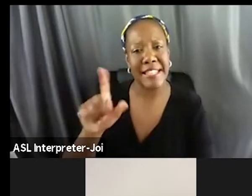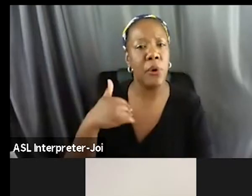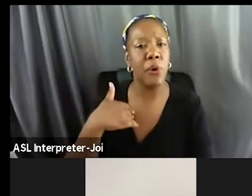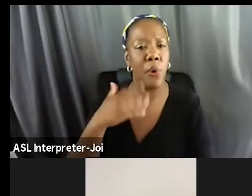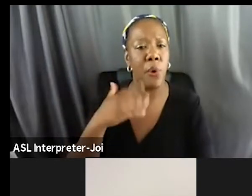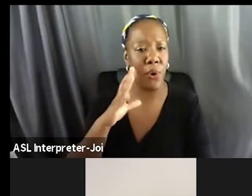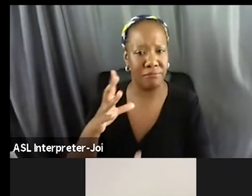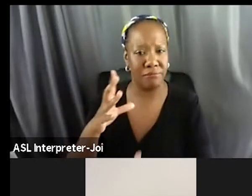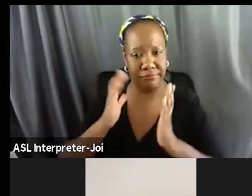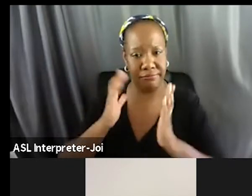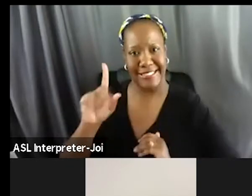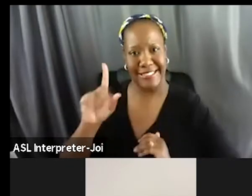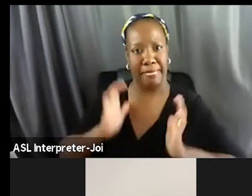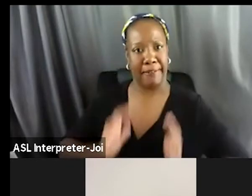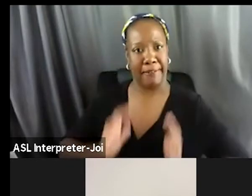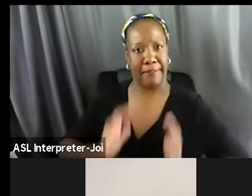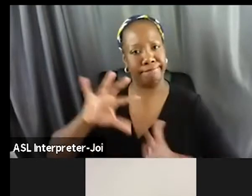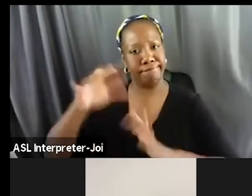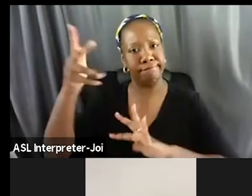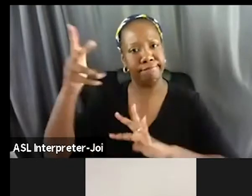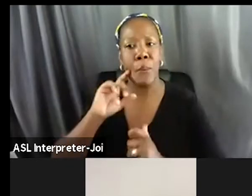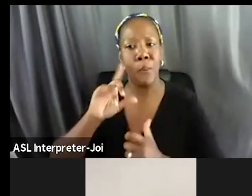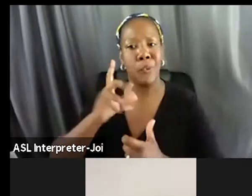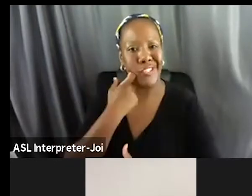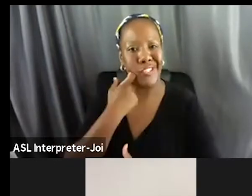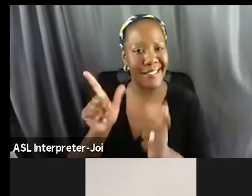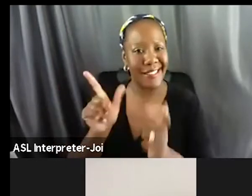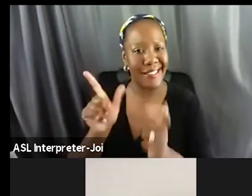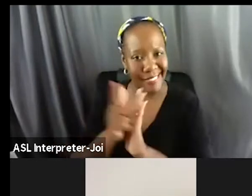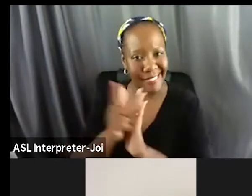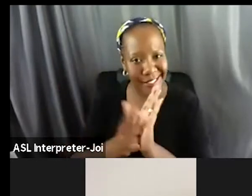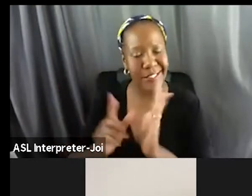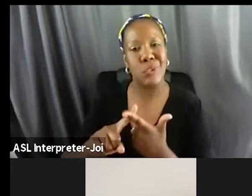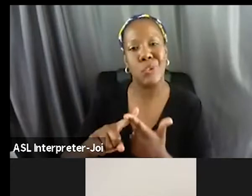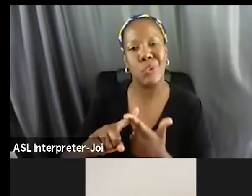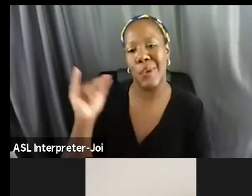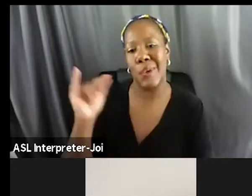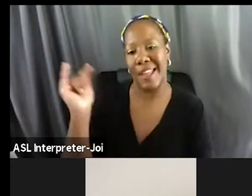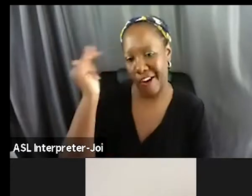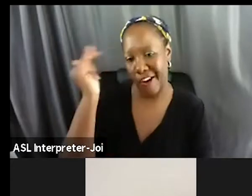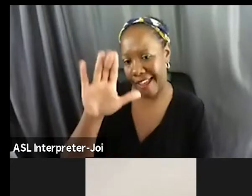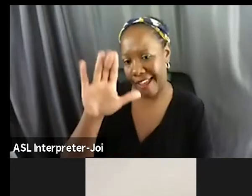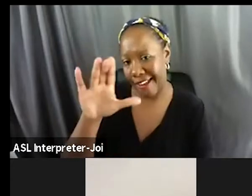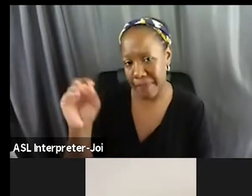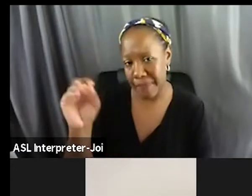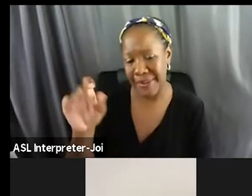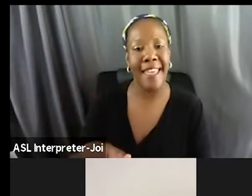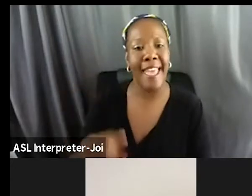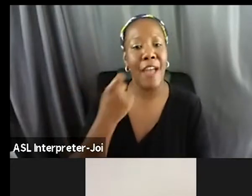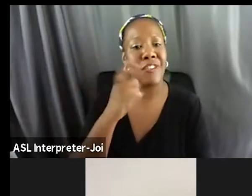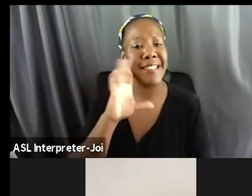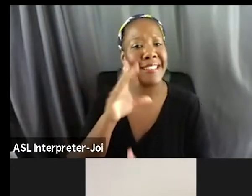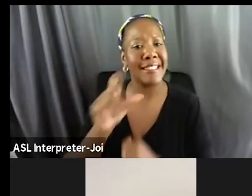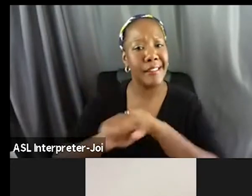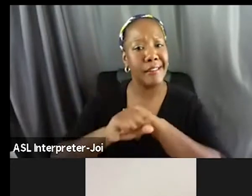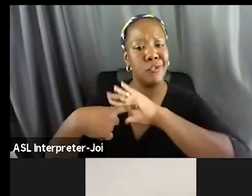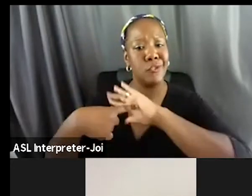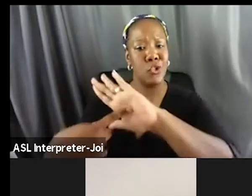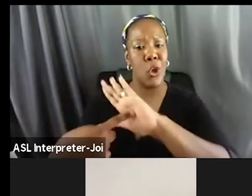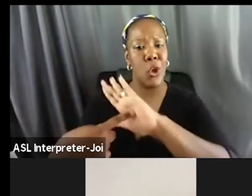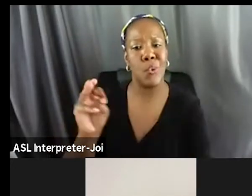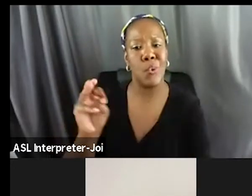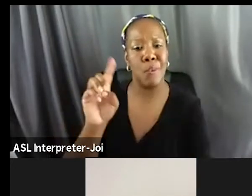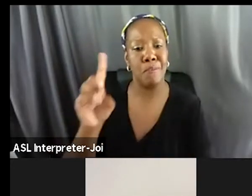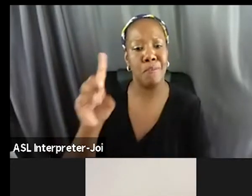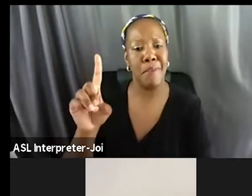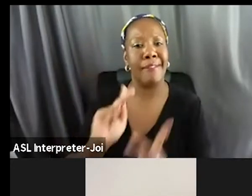and has broadcast premiere on Maryland Public Television December 2020. So thank you for being here, Day, and thank you everyone